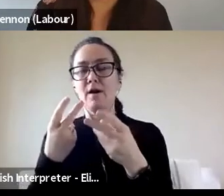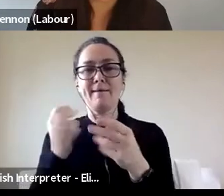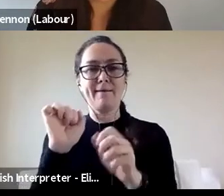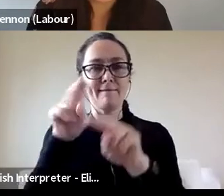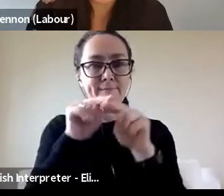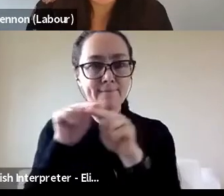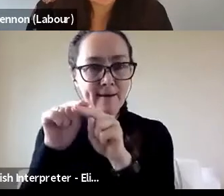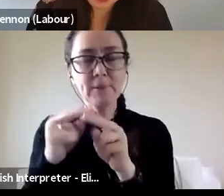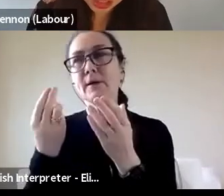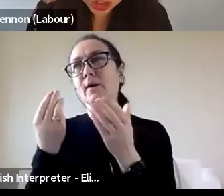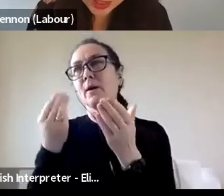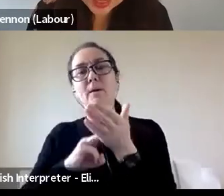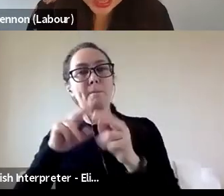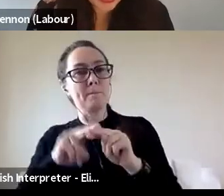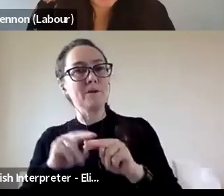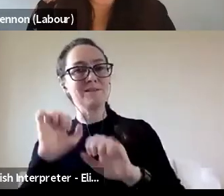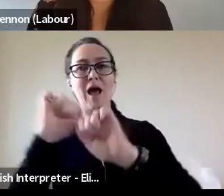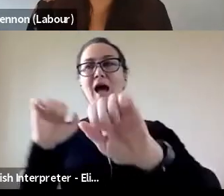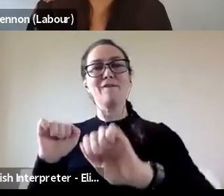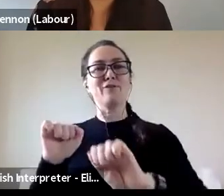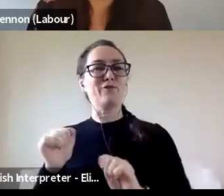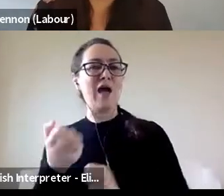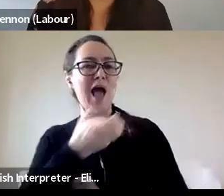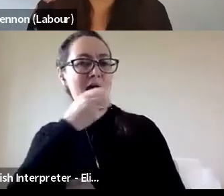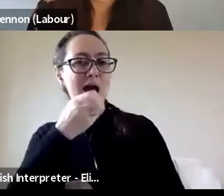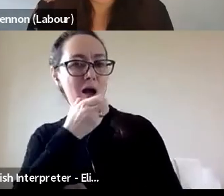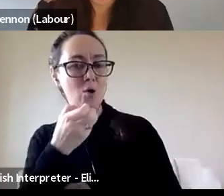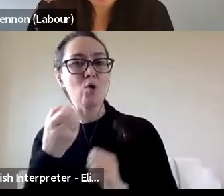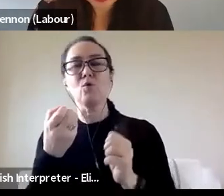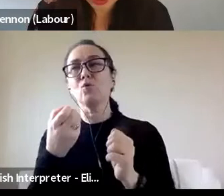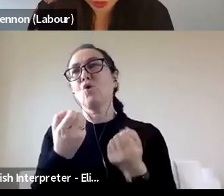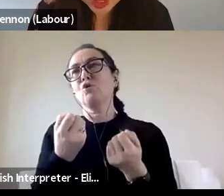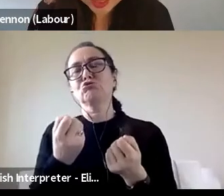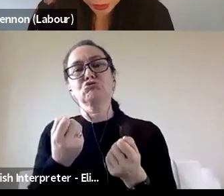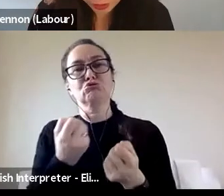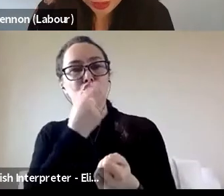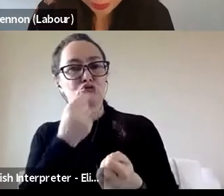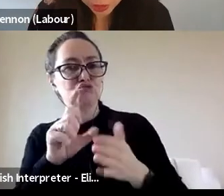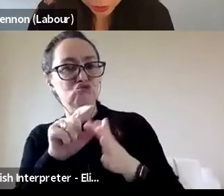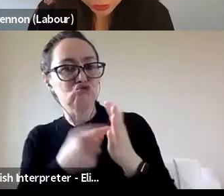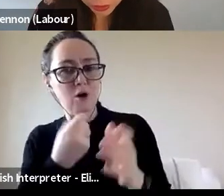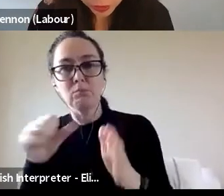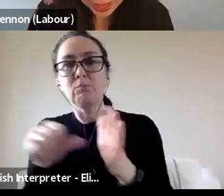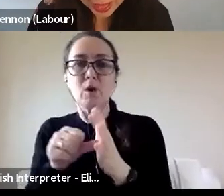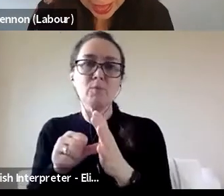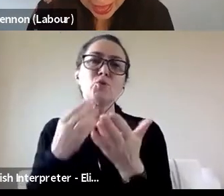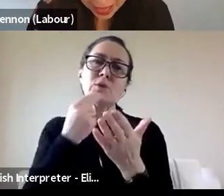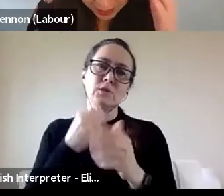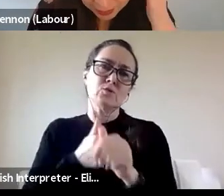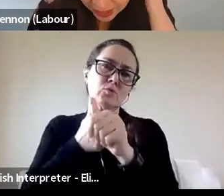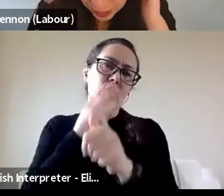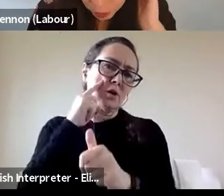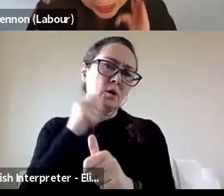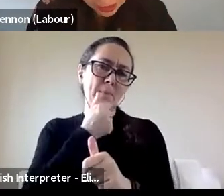and drug issues, and that's such a hidden issue. So we need to do more to support families who are going through that.